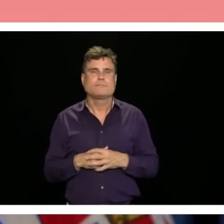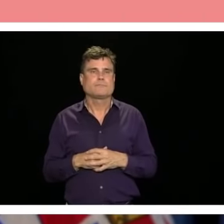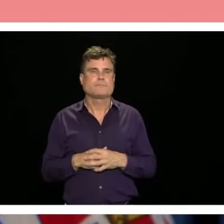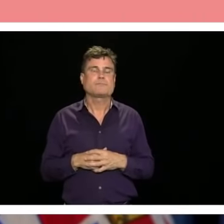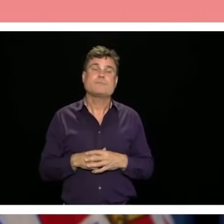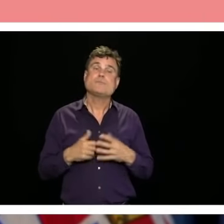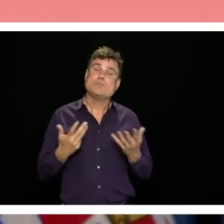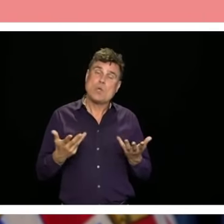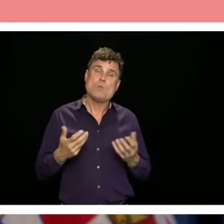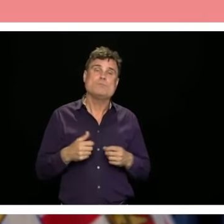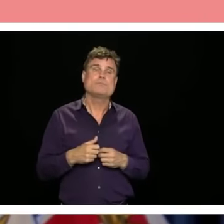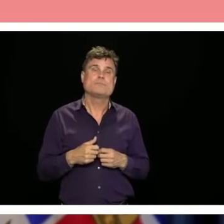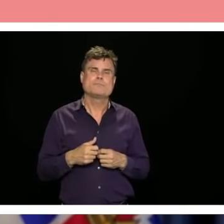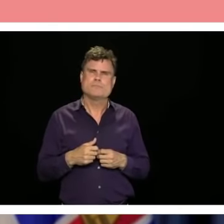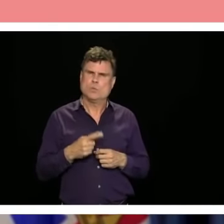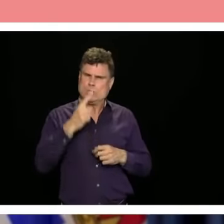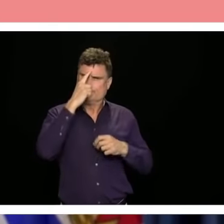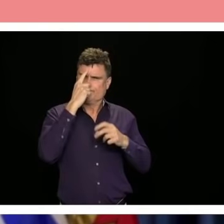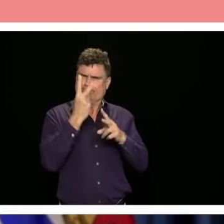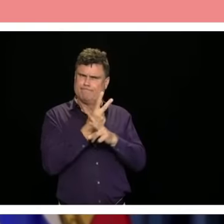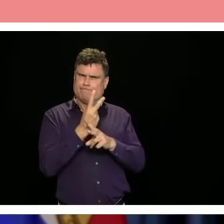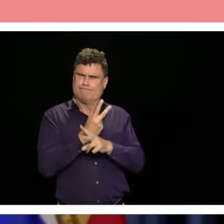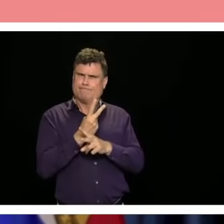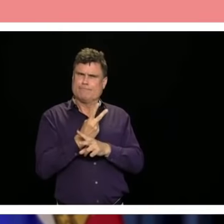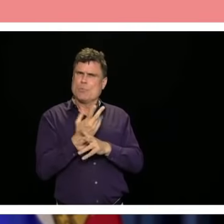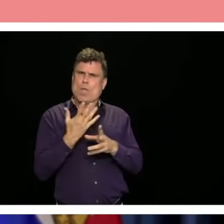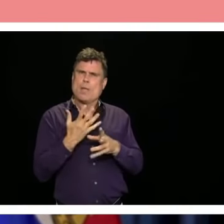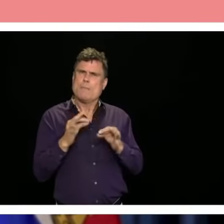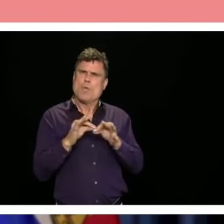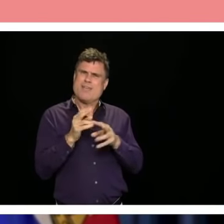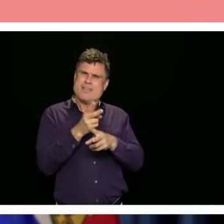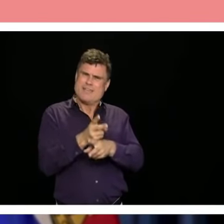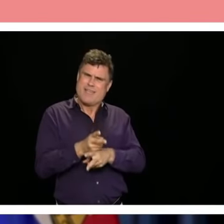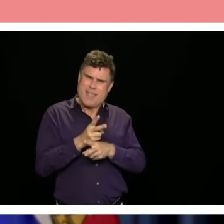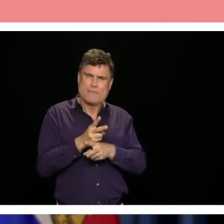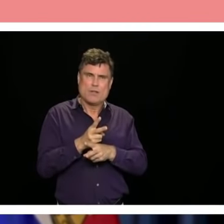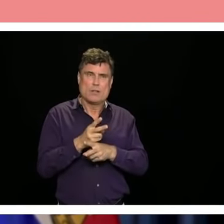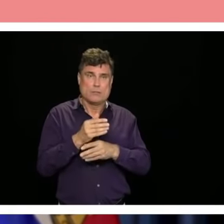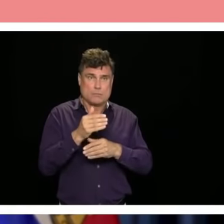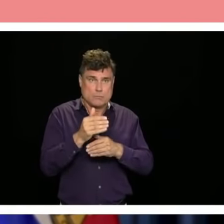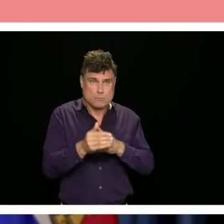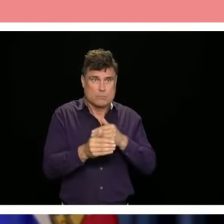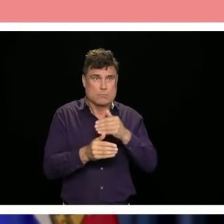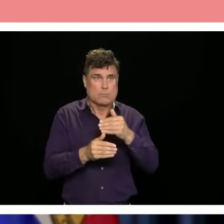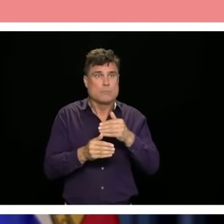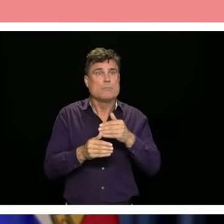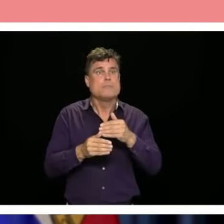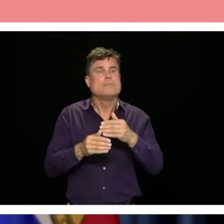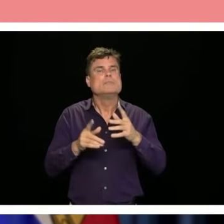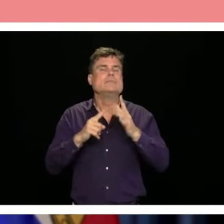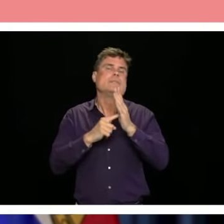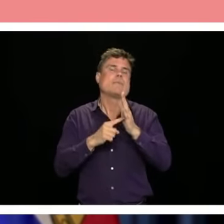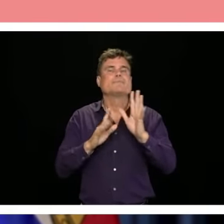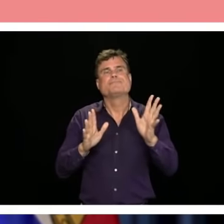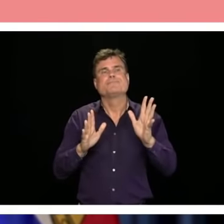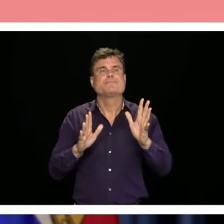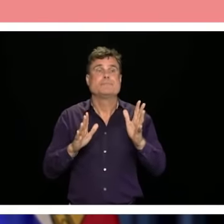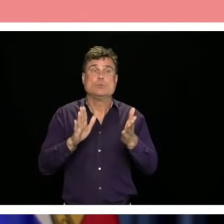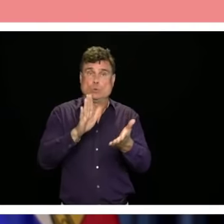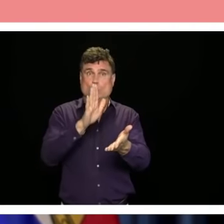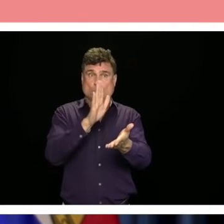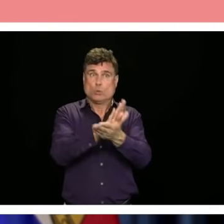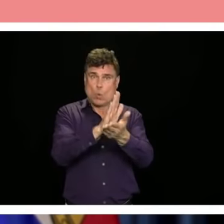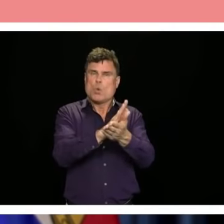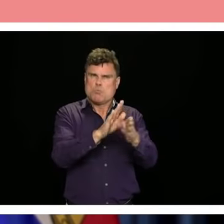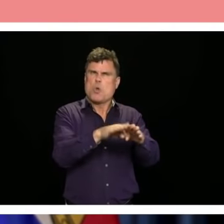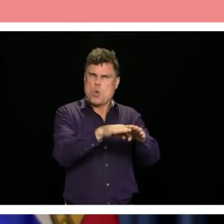Just to speak about the leadership of Dr. Henry, of Steve Brown, and our ministry, I think what we're trying to do, and